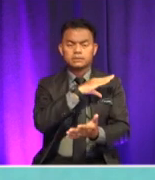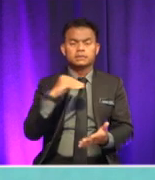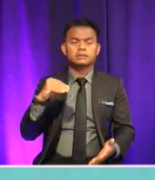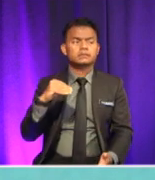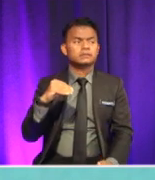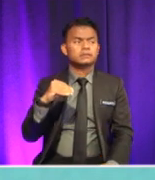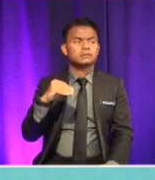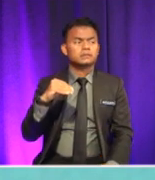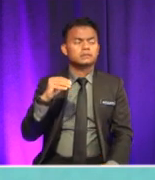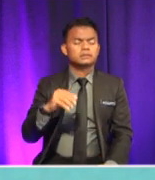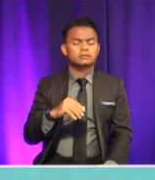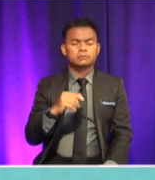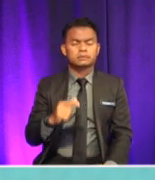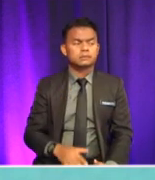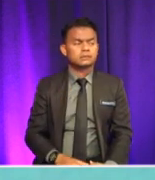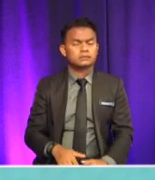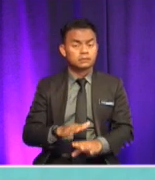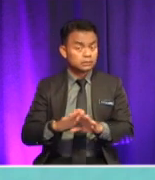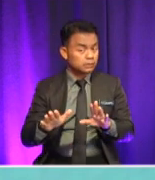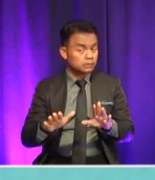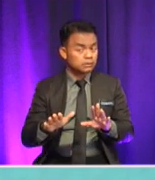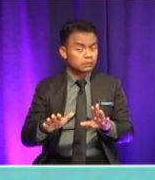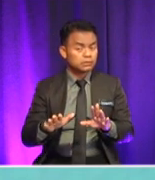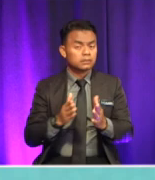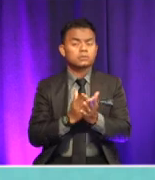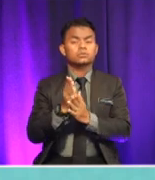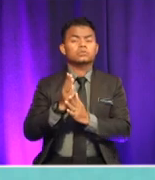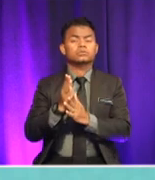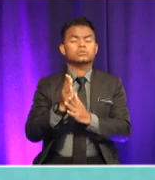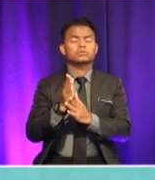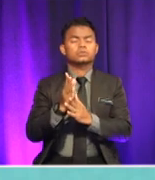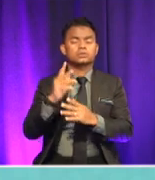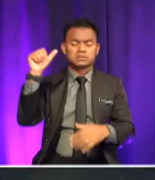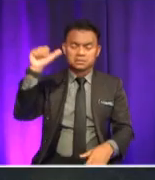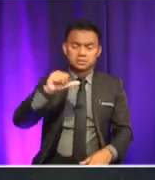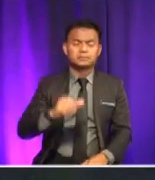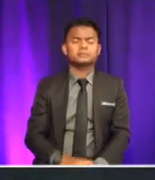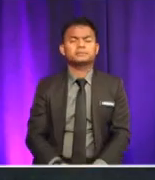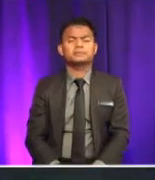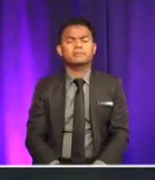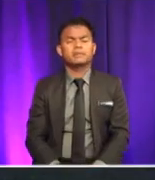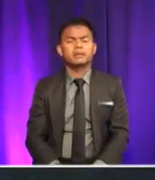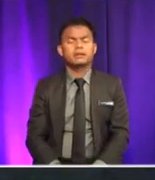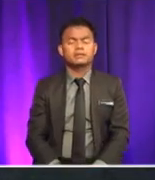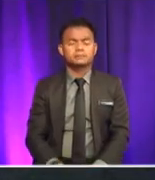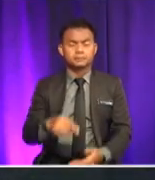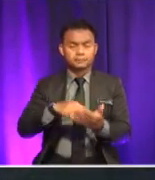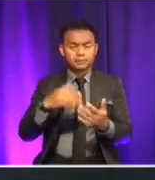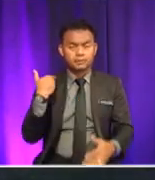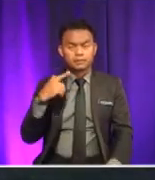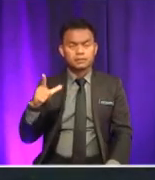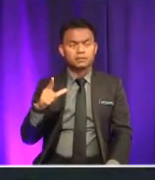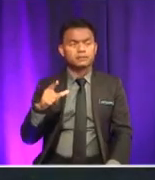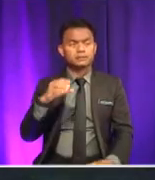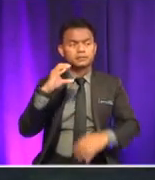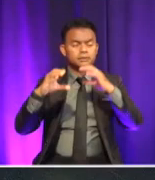wants to fly. She never give up. Correct. Okay. Yep. So is this how a pupil would answer yes. in a question? Right.